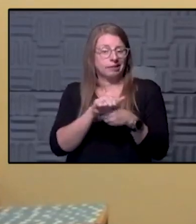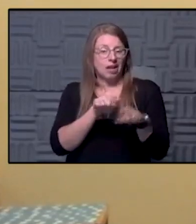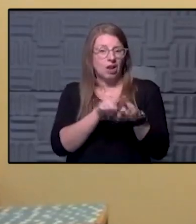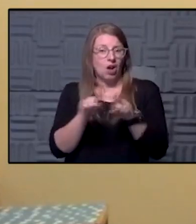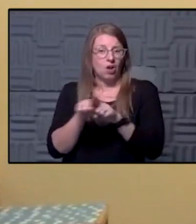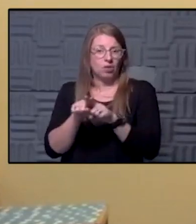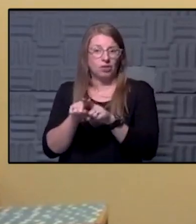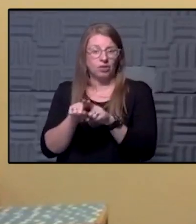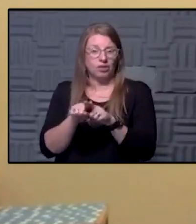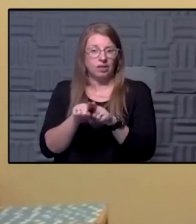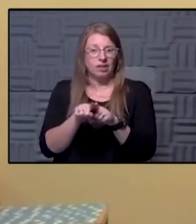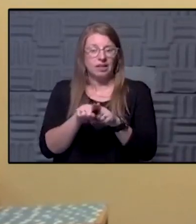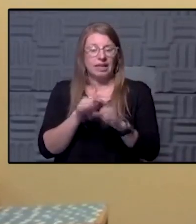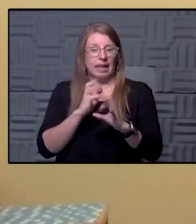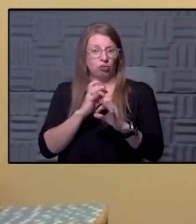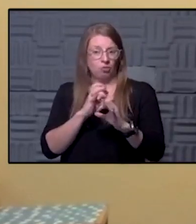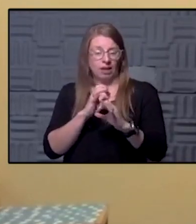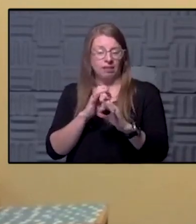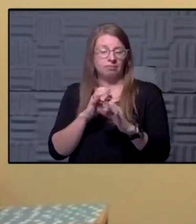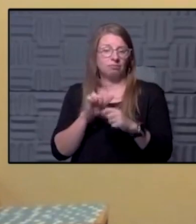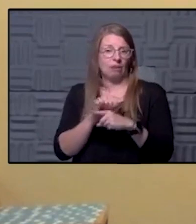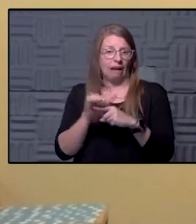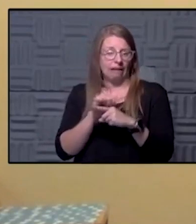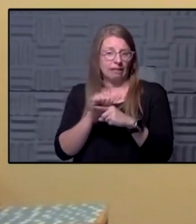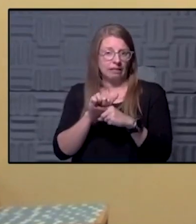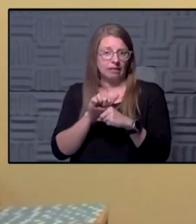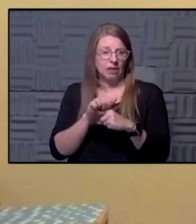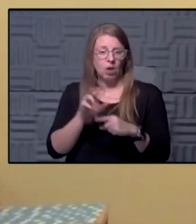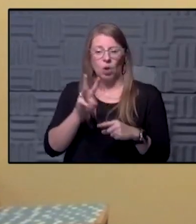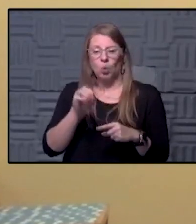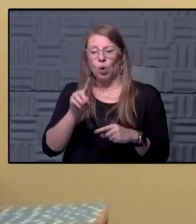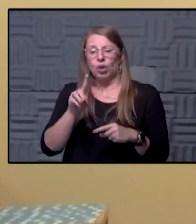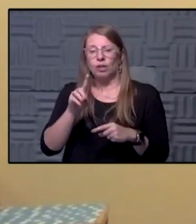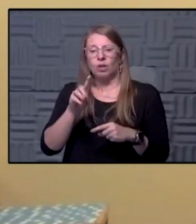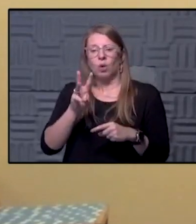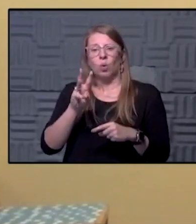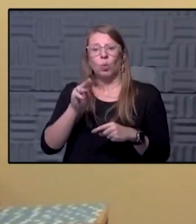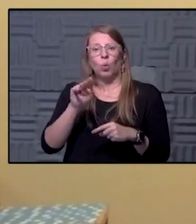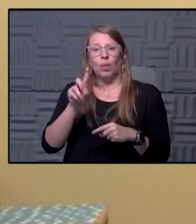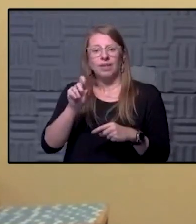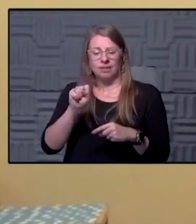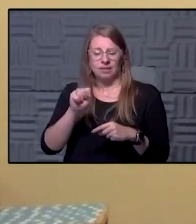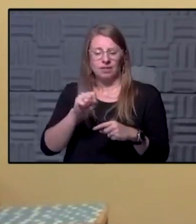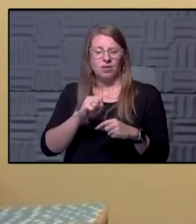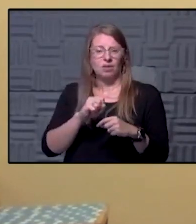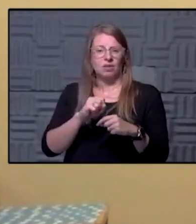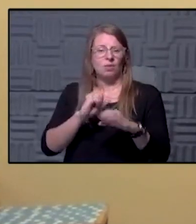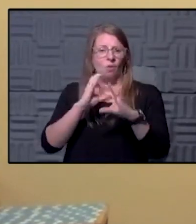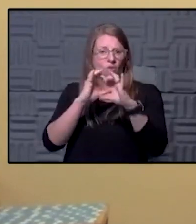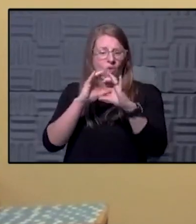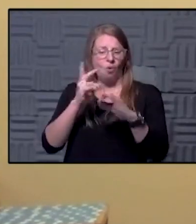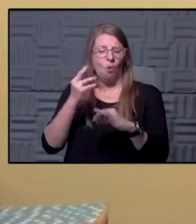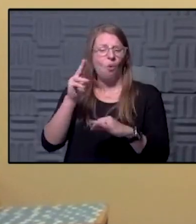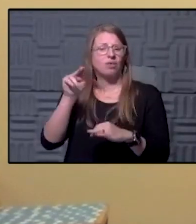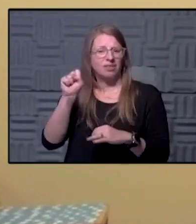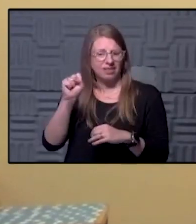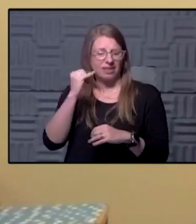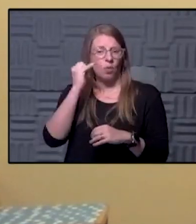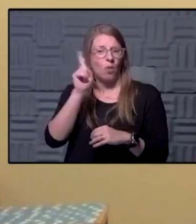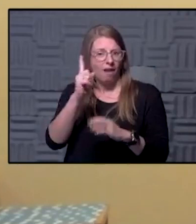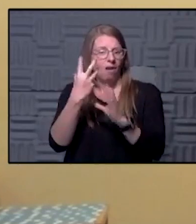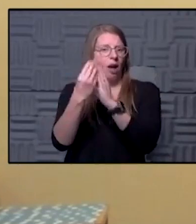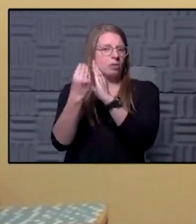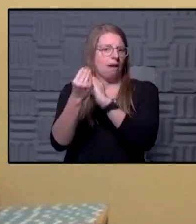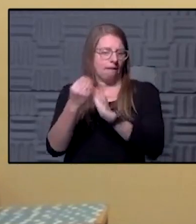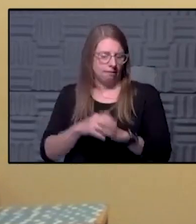also, instrument practices, especially like woodwinds and horns and stuff like that, to just do that outside,